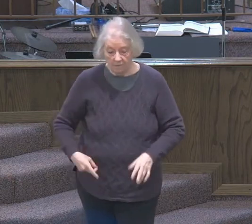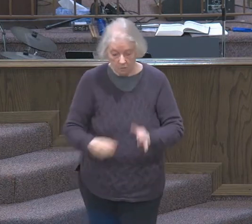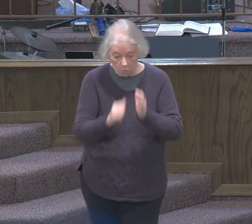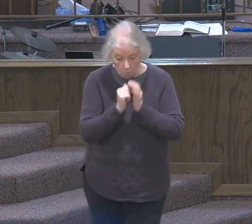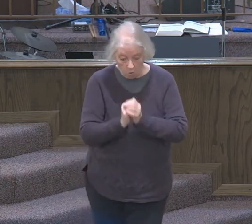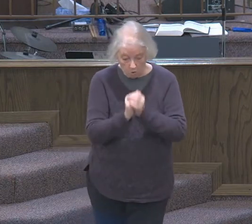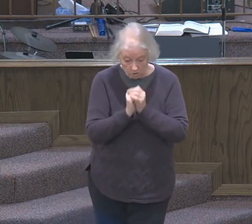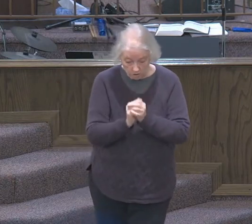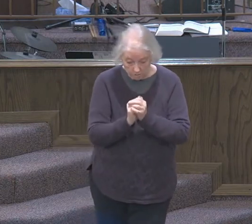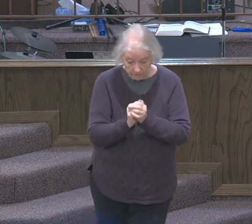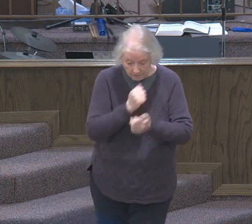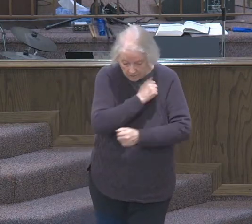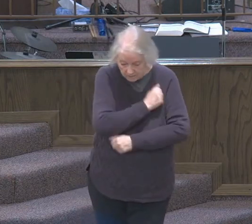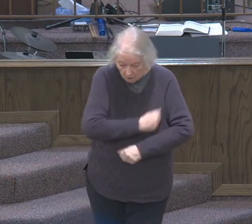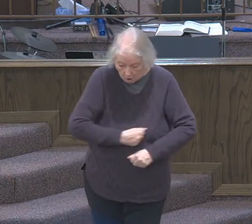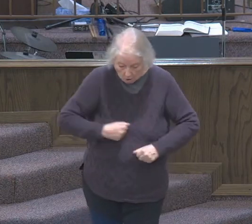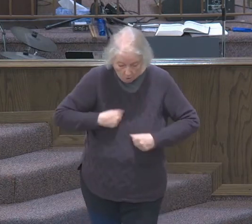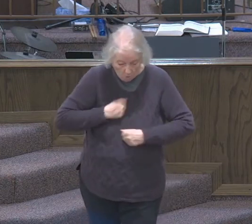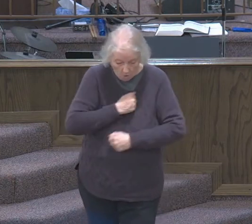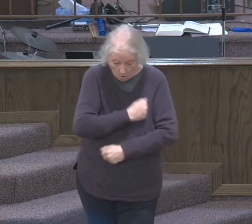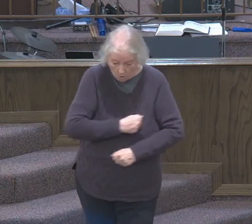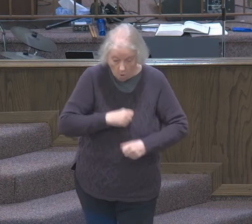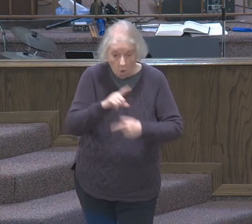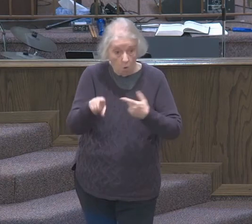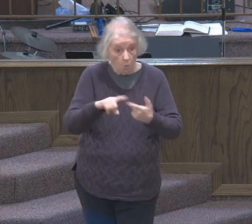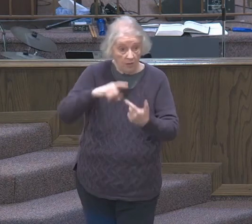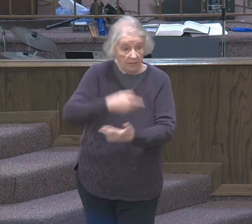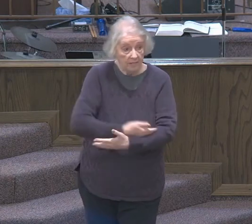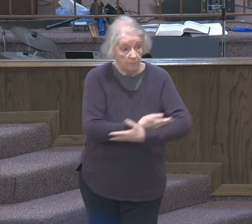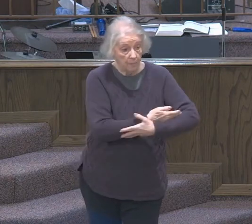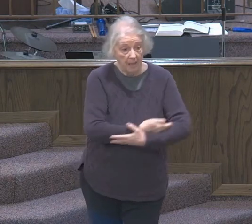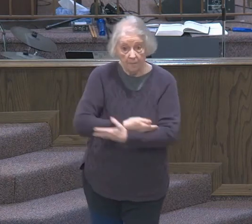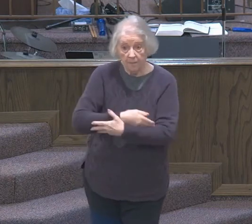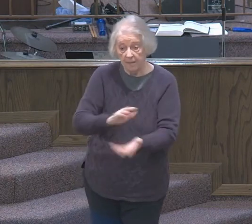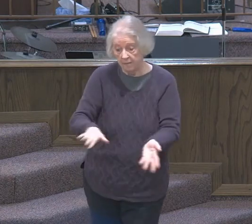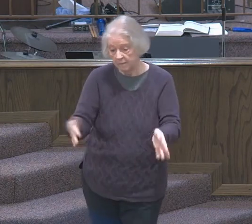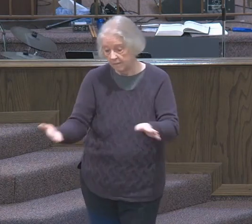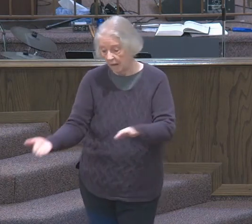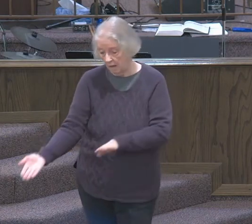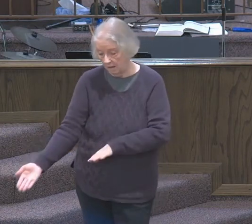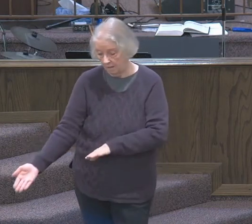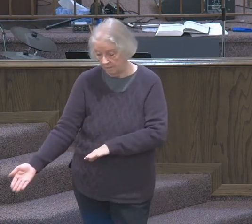his child by Bathsheba. David worshiped even in sorrow.